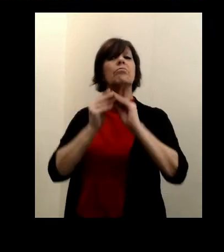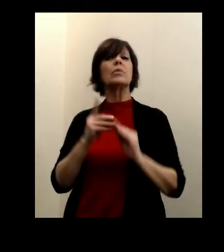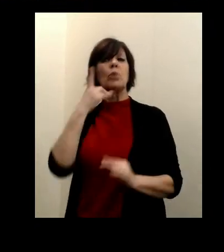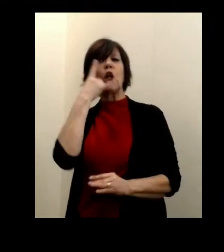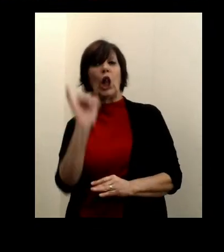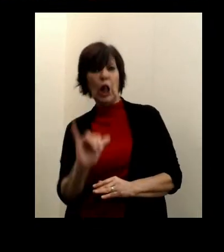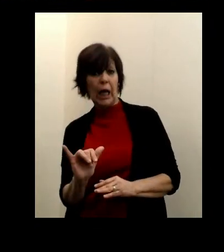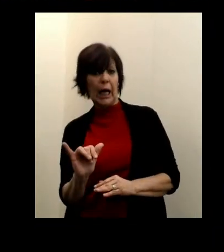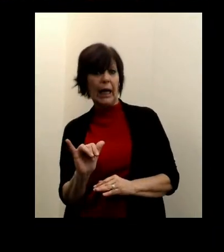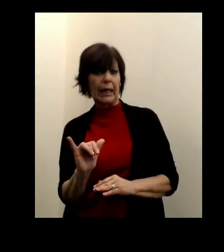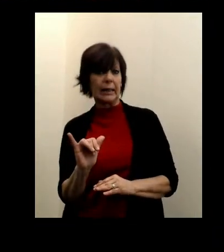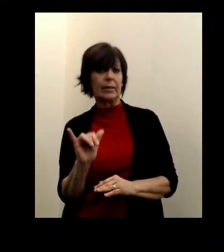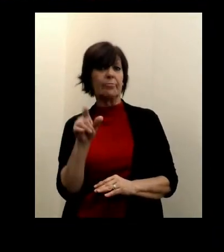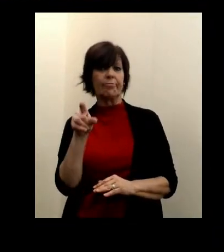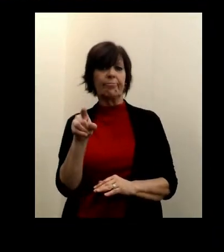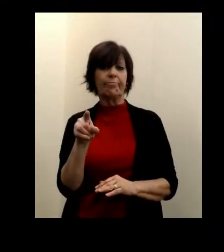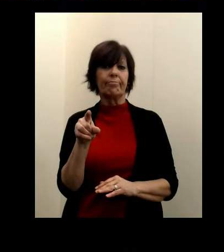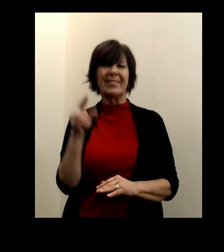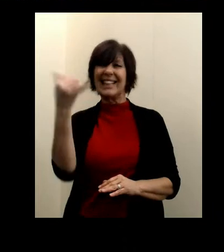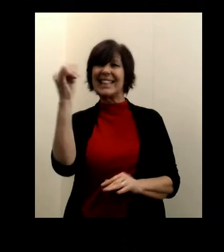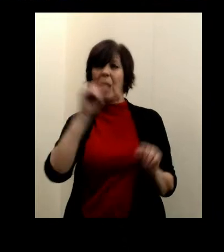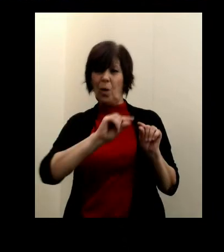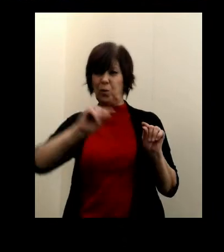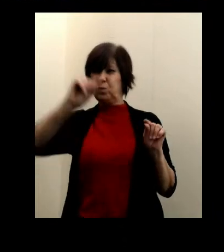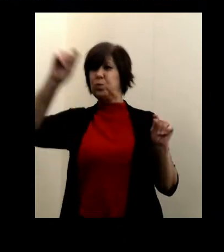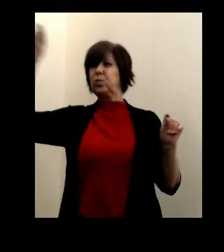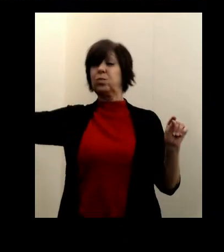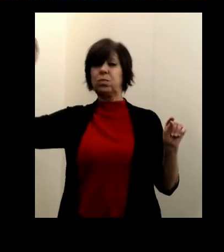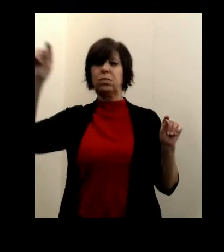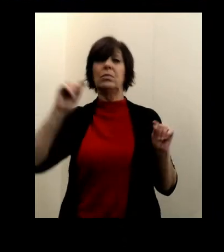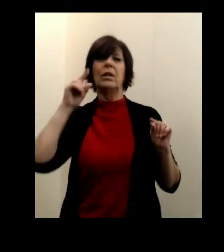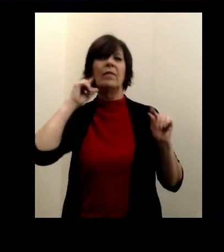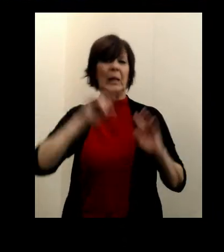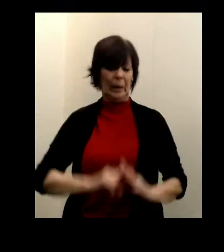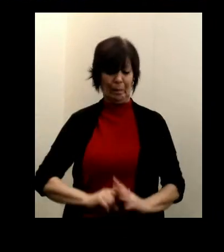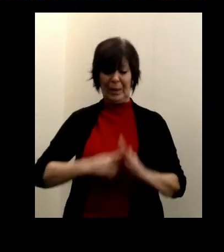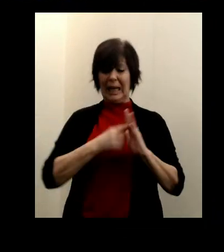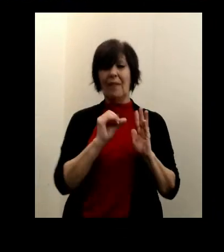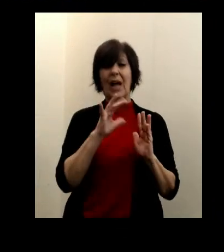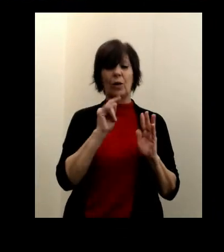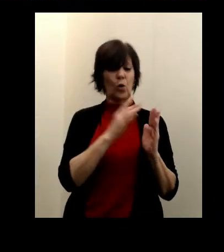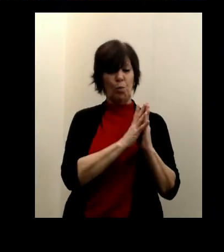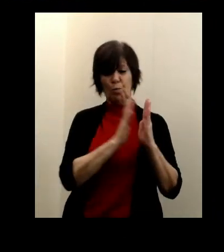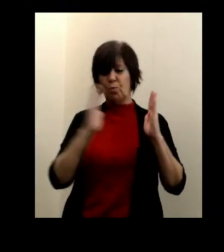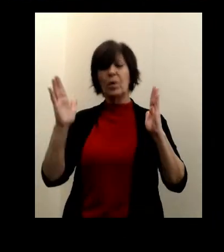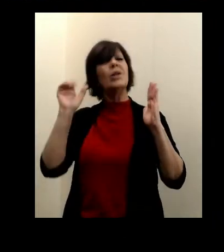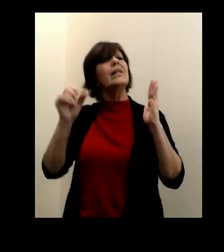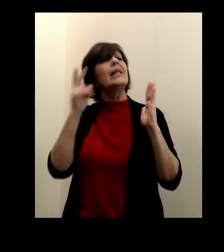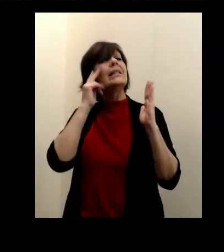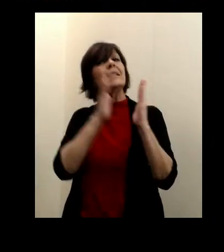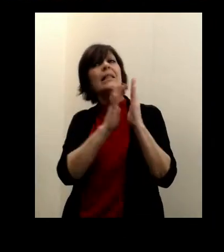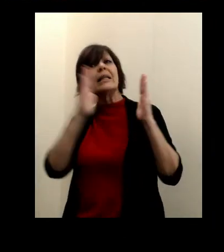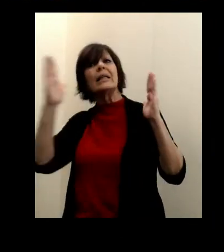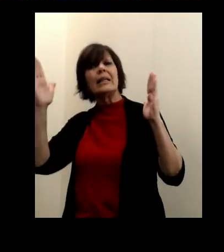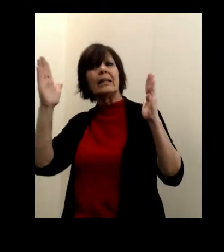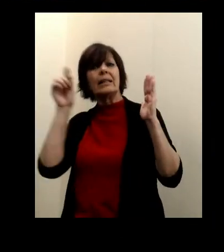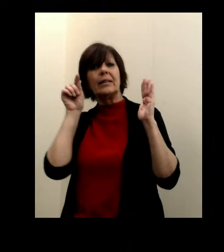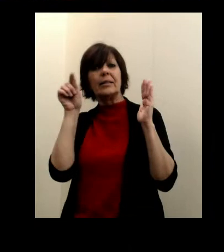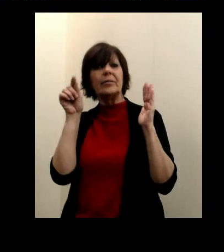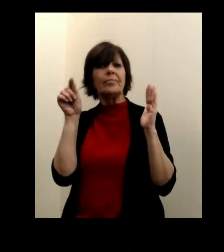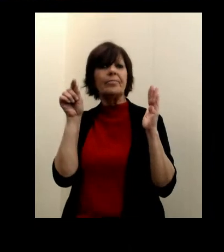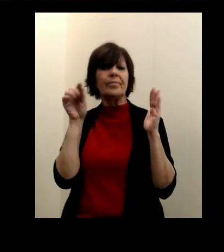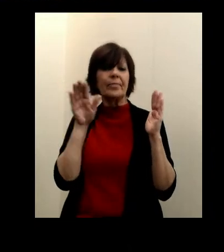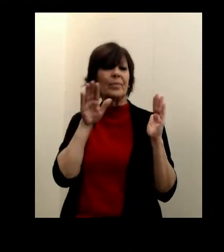census will be like in the hospital in the yellow lines, starting from the beginning of October. So you can see that with Dr.